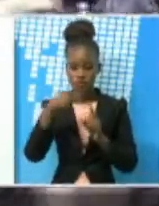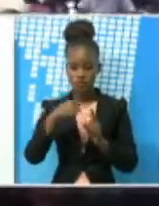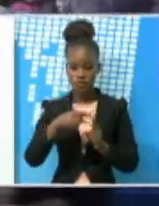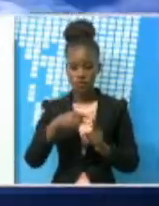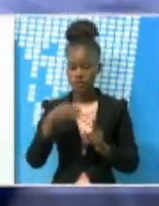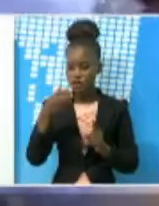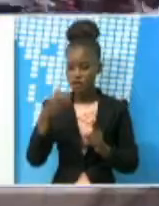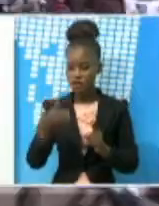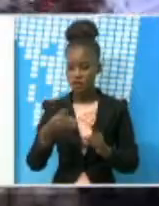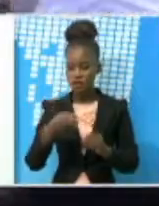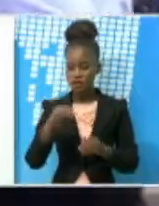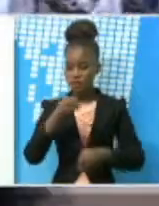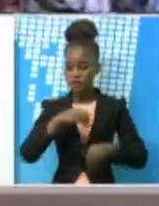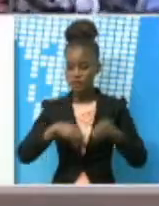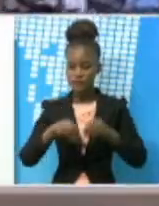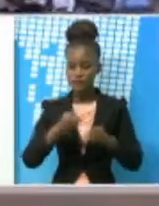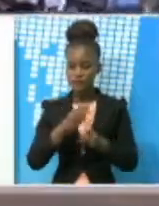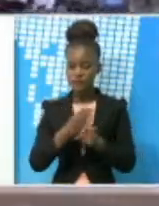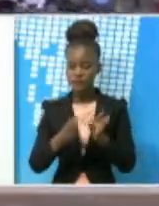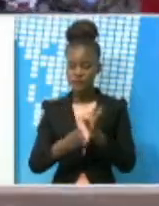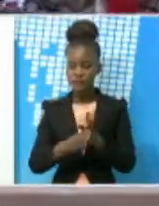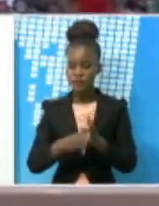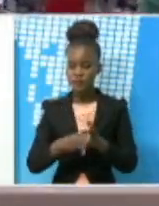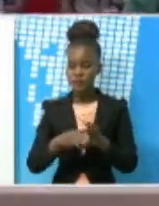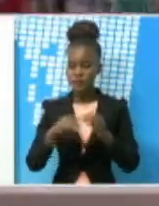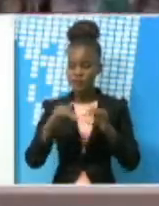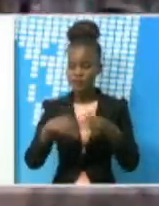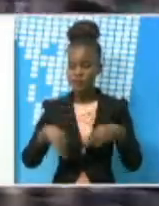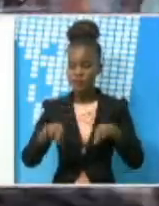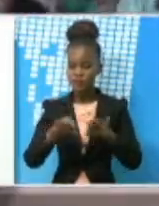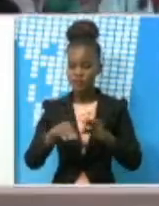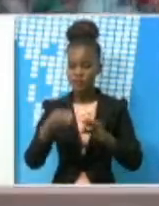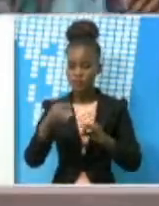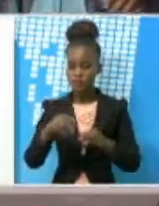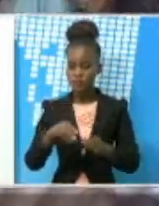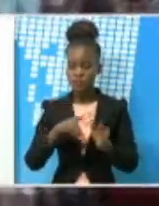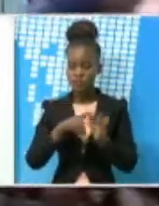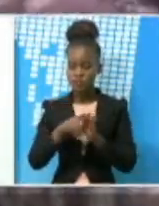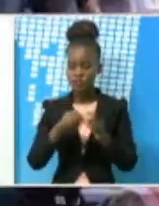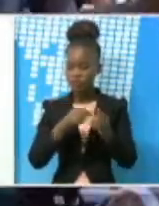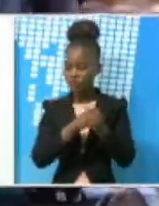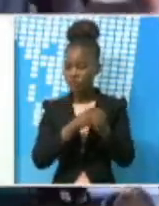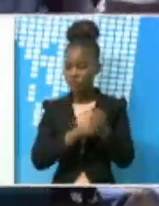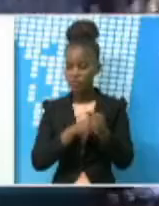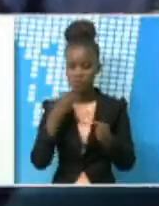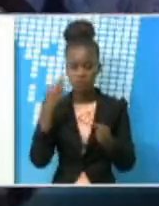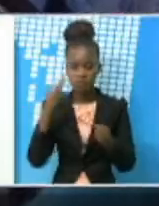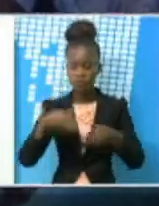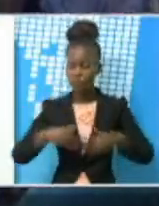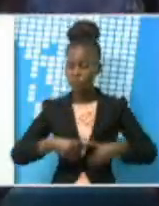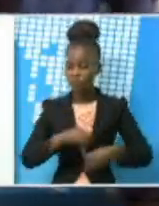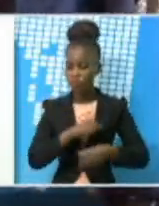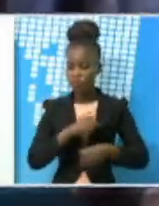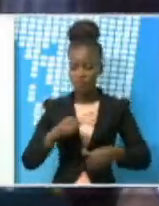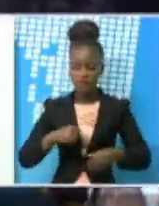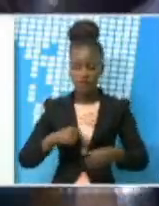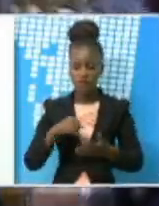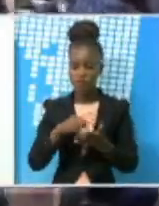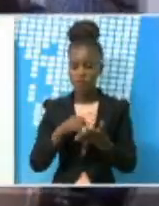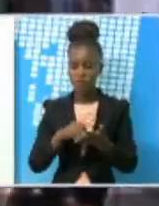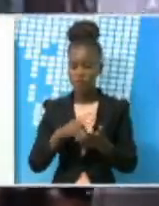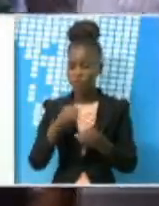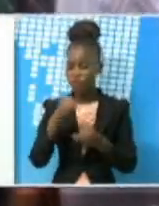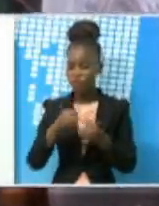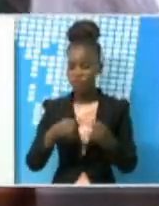funds have the potential to contribute significantly to the socio-economic empowerment of youth and women, for it aims at